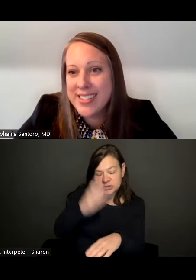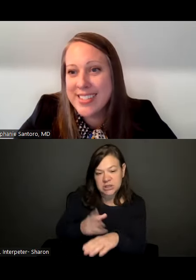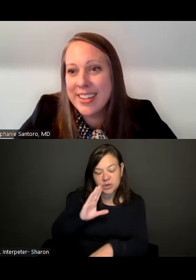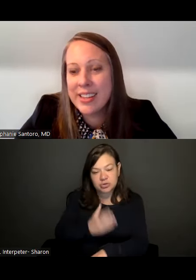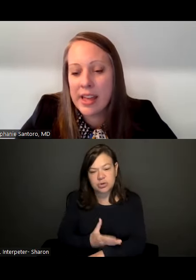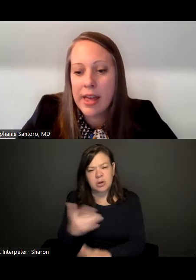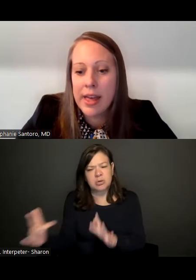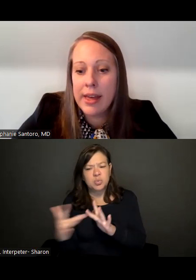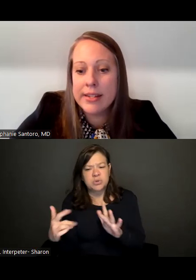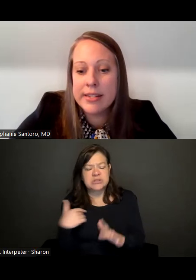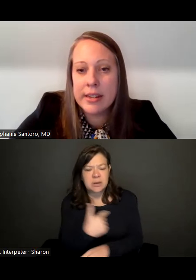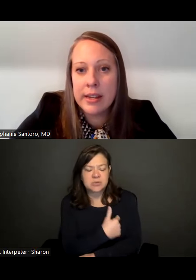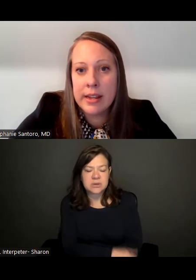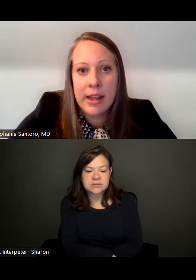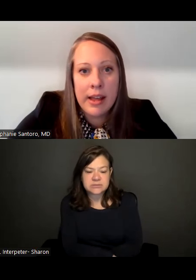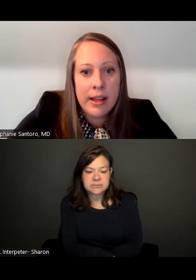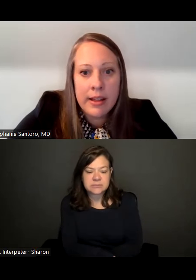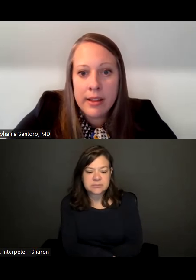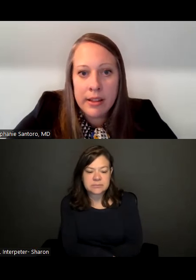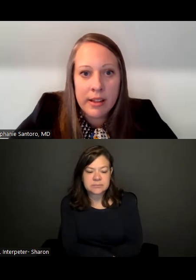to us. And